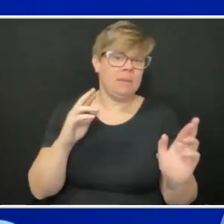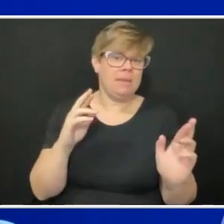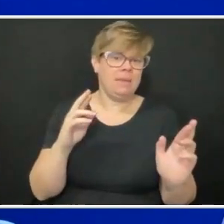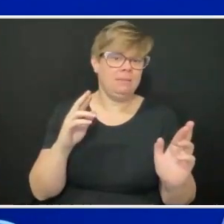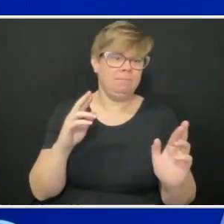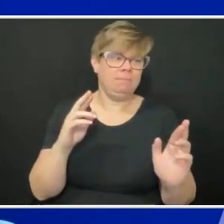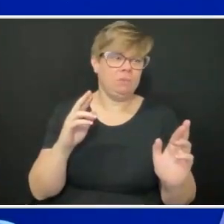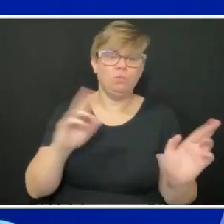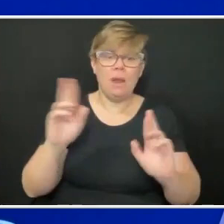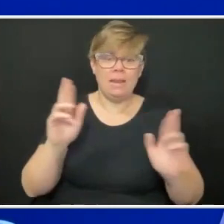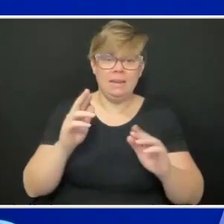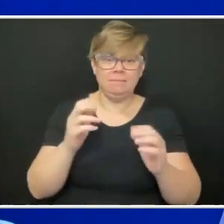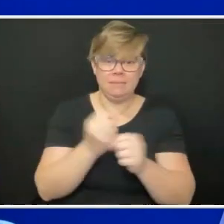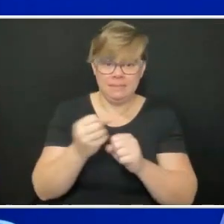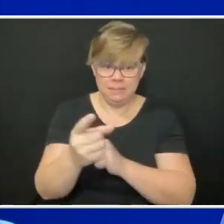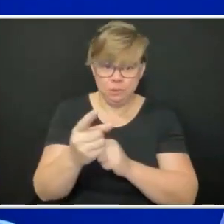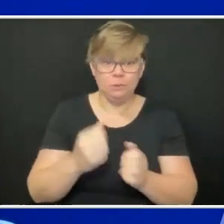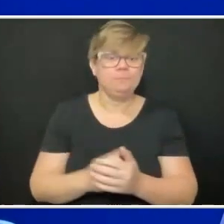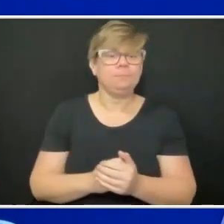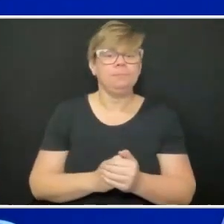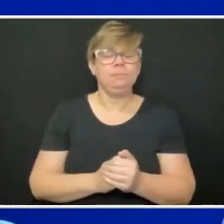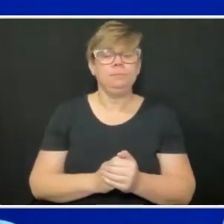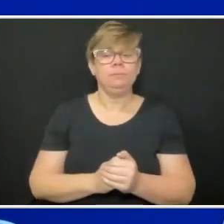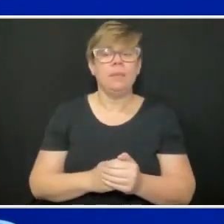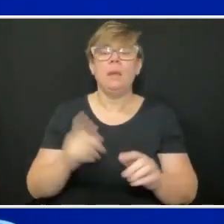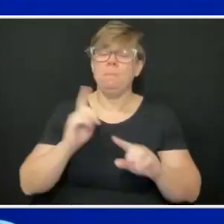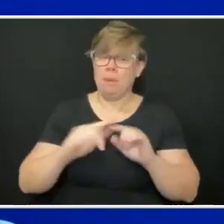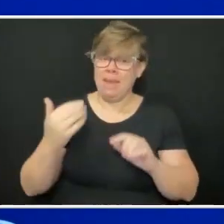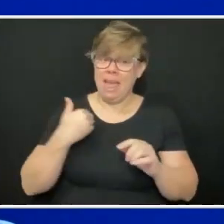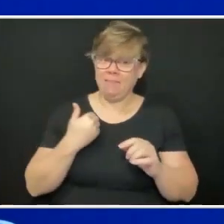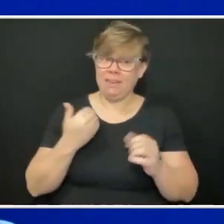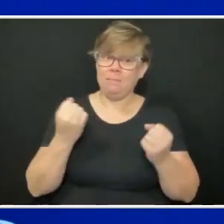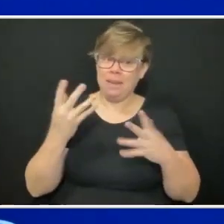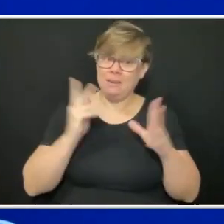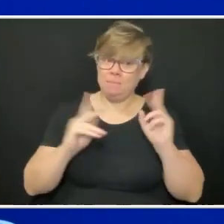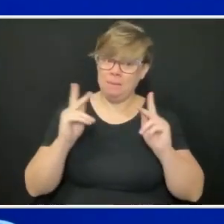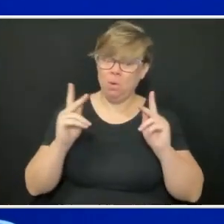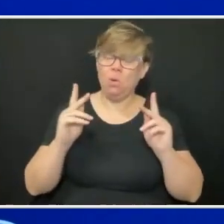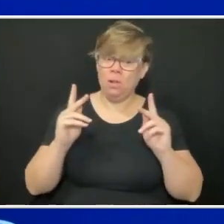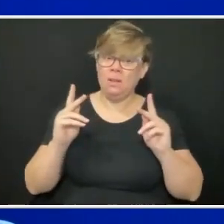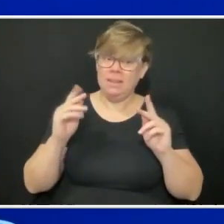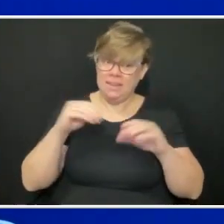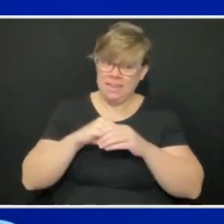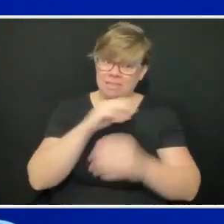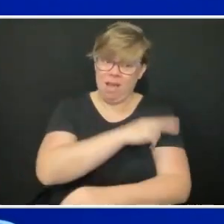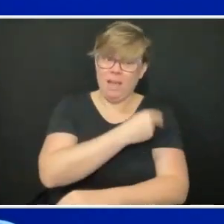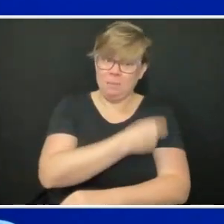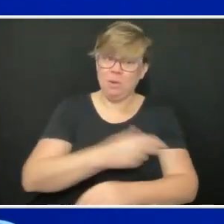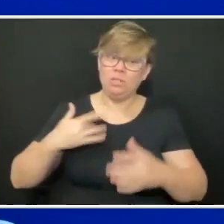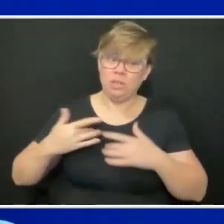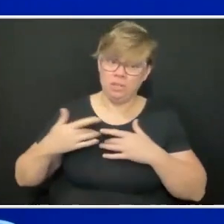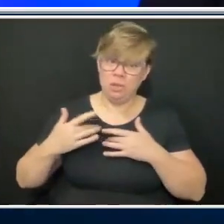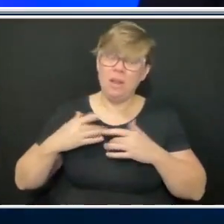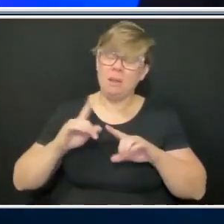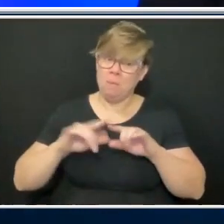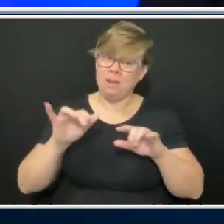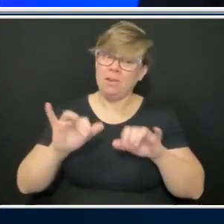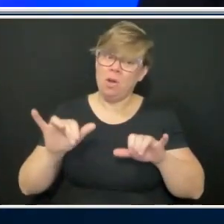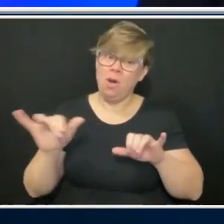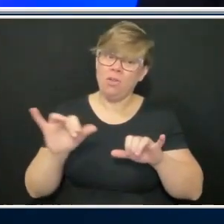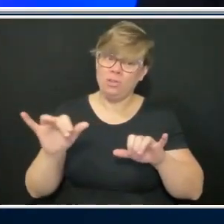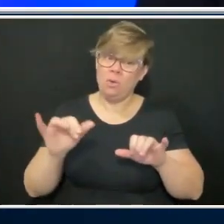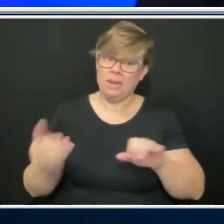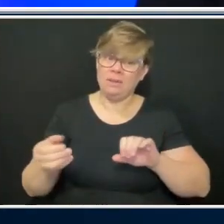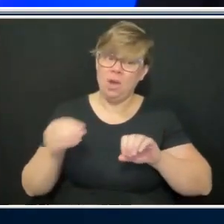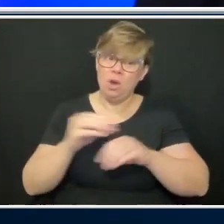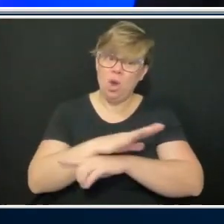in the hospital, it's always concerning, and we know that RSV can cause deaths, especially in those elderly as well. All right, Dr.